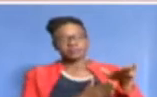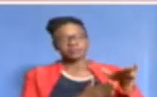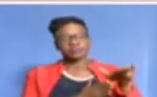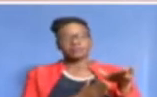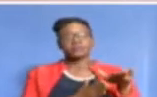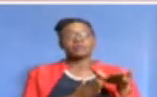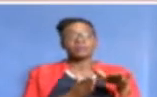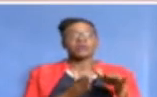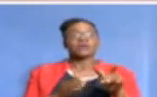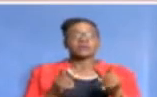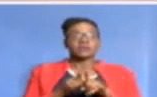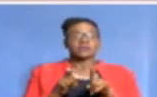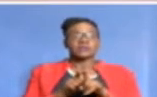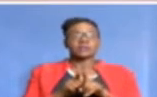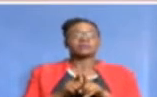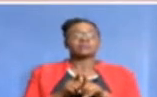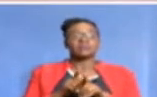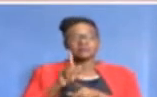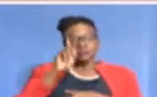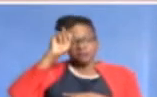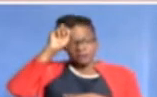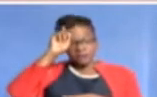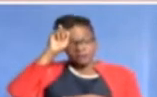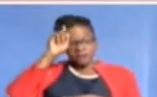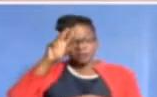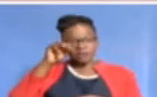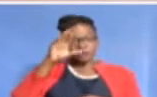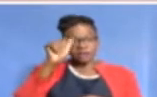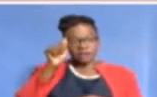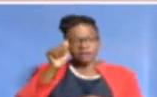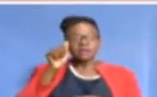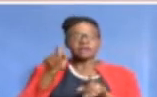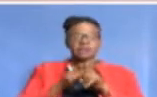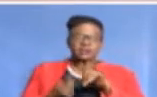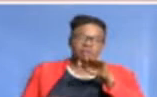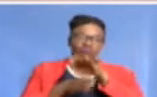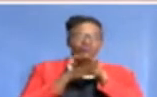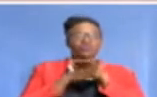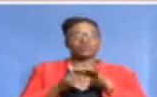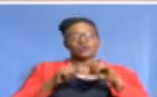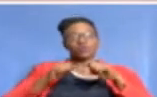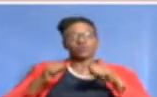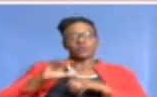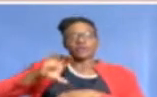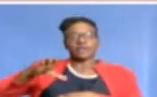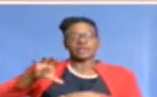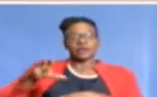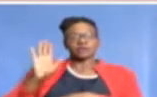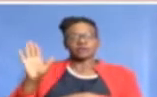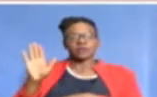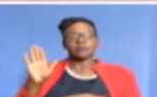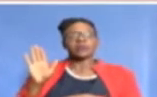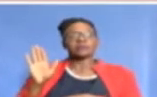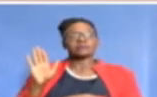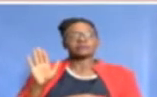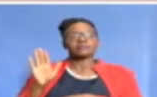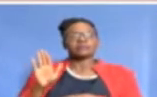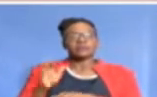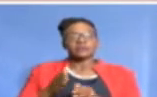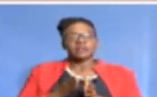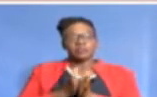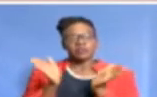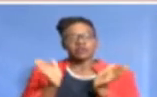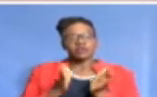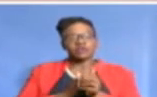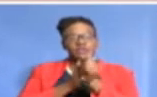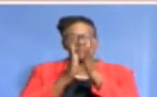Waakilishi wa bunge la kaunti ya Nyandarua nao pia leo wamewabandua maafisa wakuu katika bunge hilo, wakiwalaumu kwa utepetevu. Kiongozi wa wengi Peter